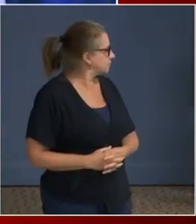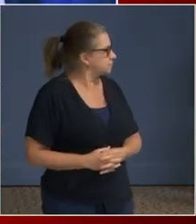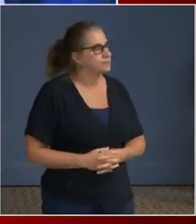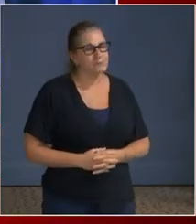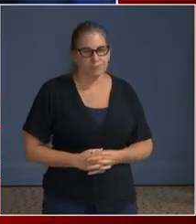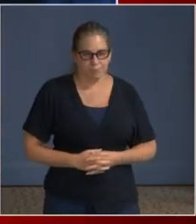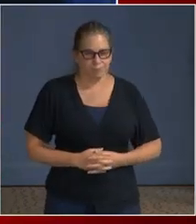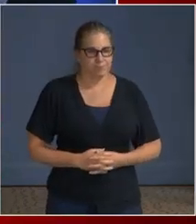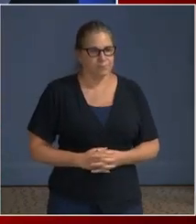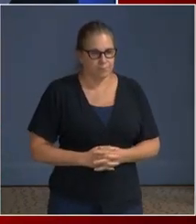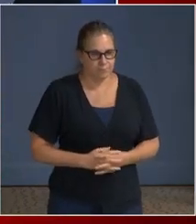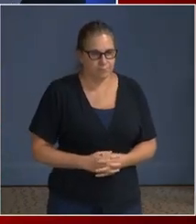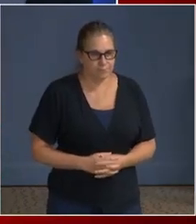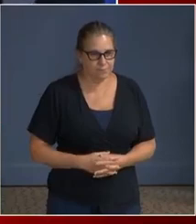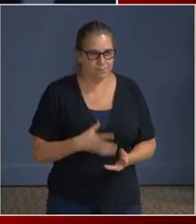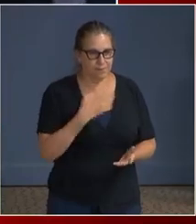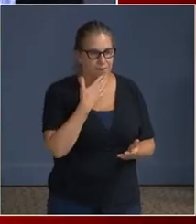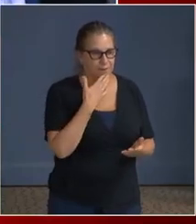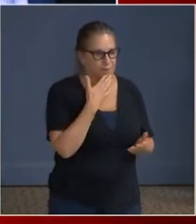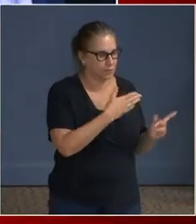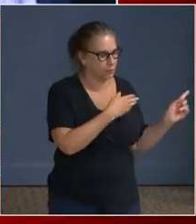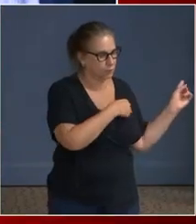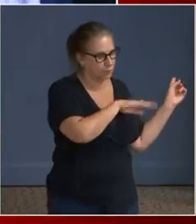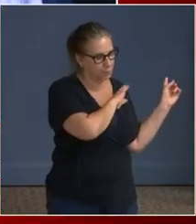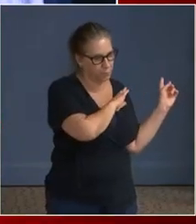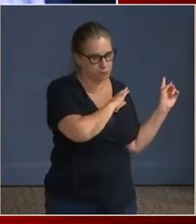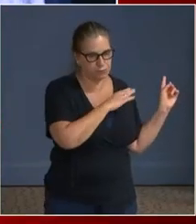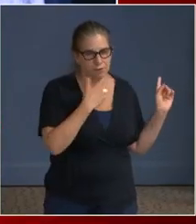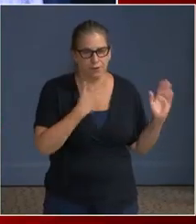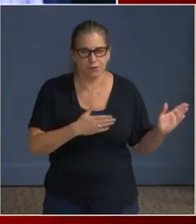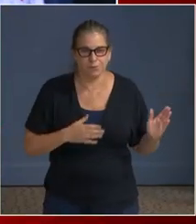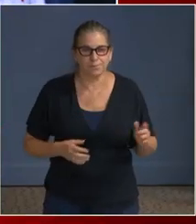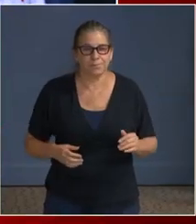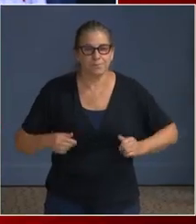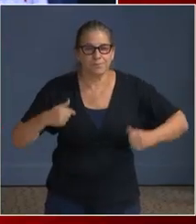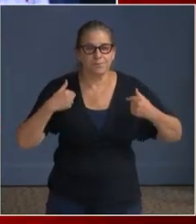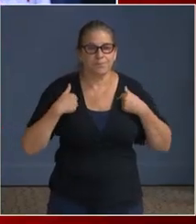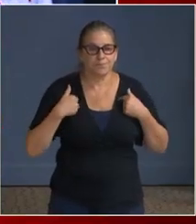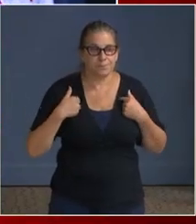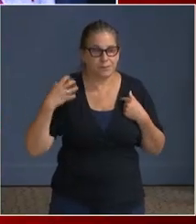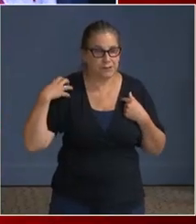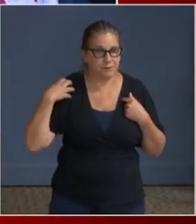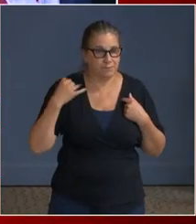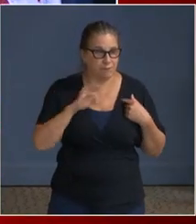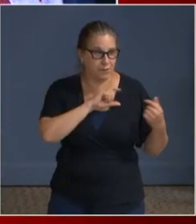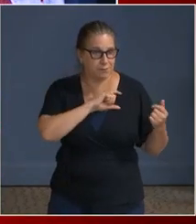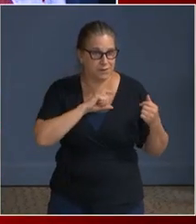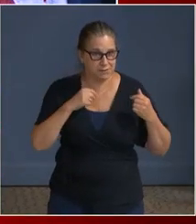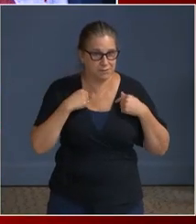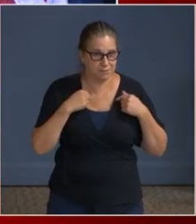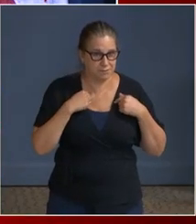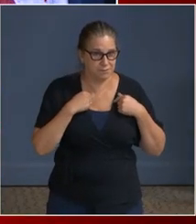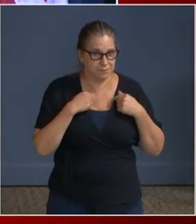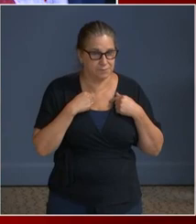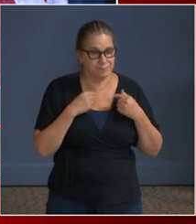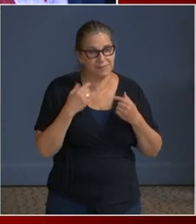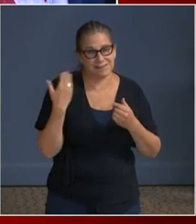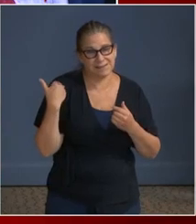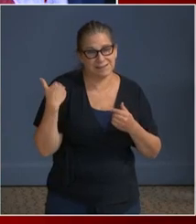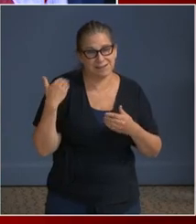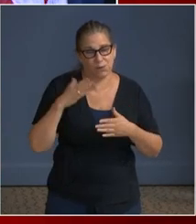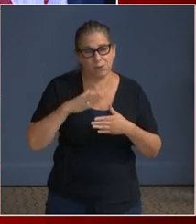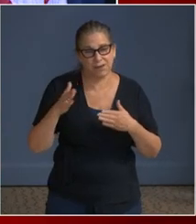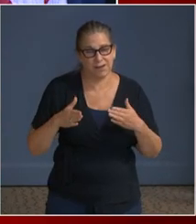Okay, thank you, Mayor Bowser. I'm Pete Newsham, the Chief of Police. As many of you are aware, over the weekend, there was a large gathering in